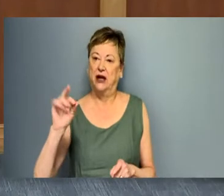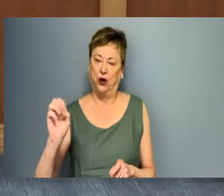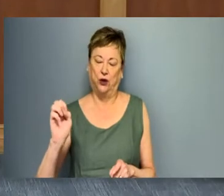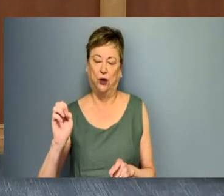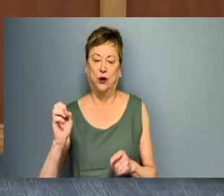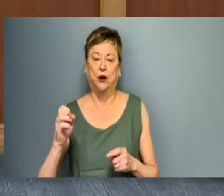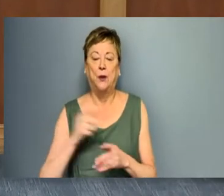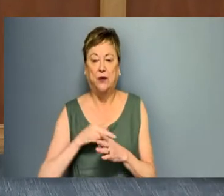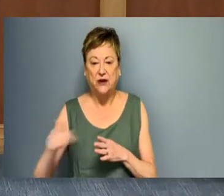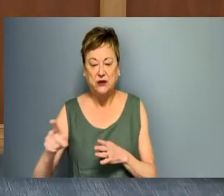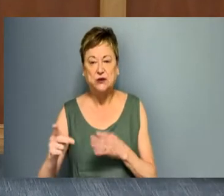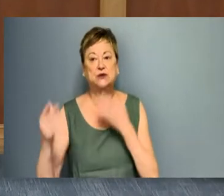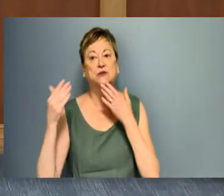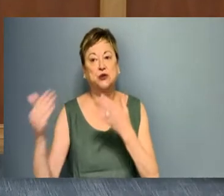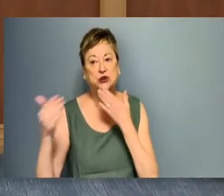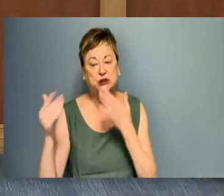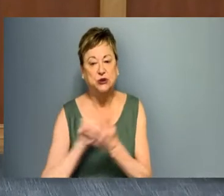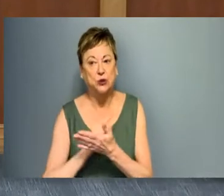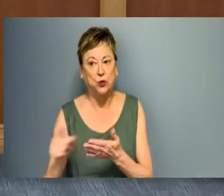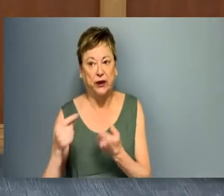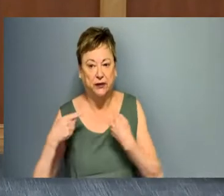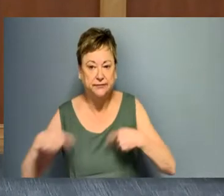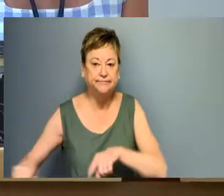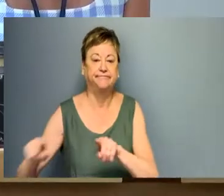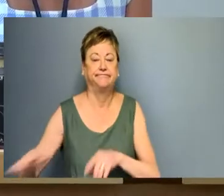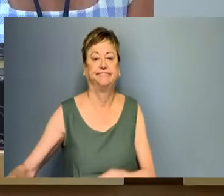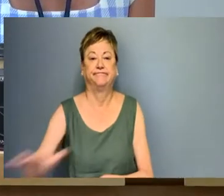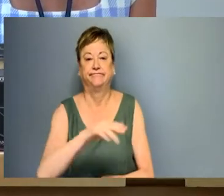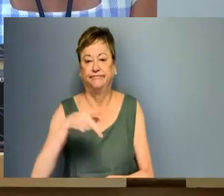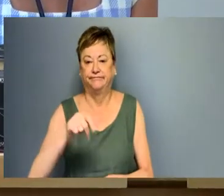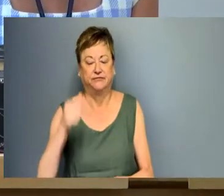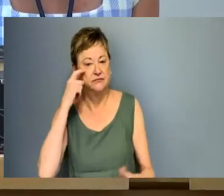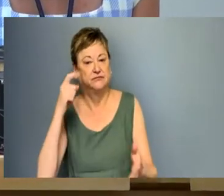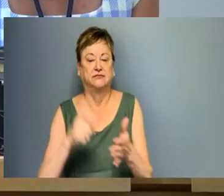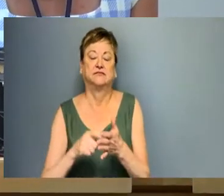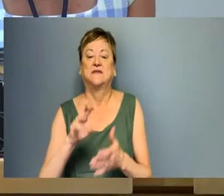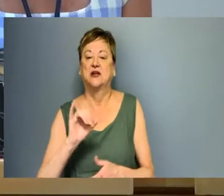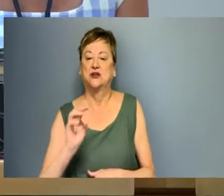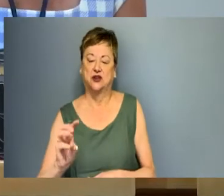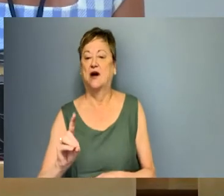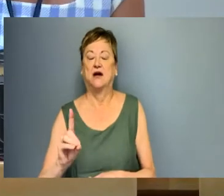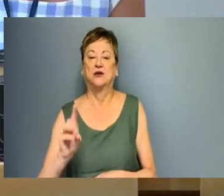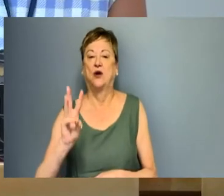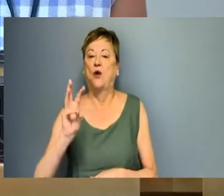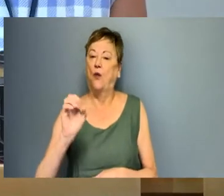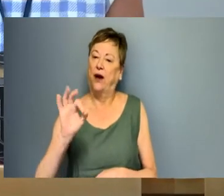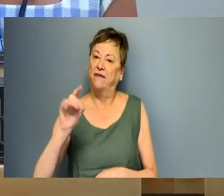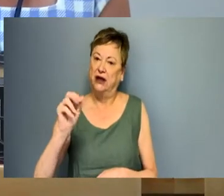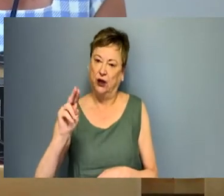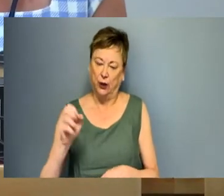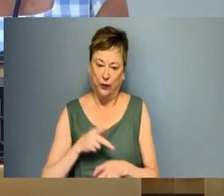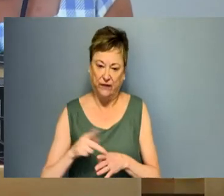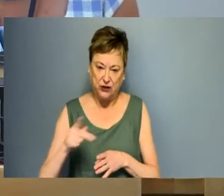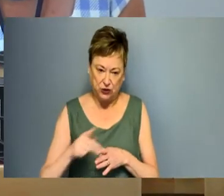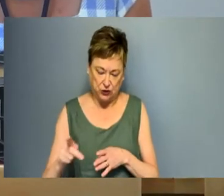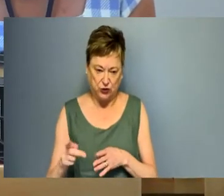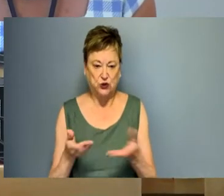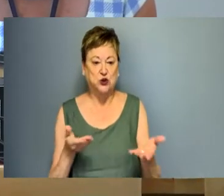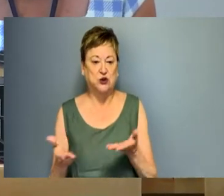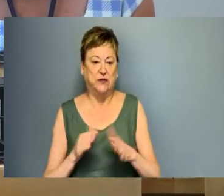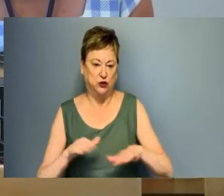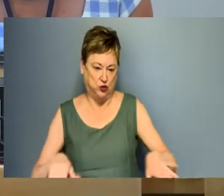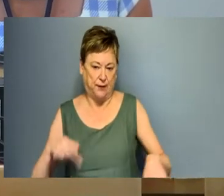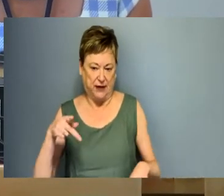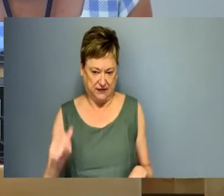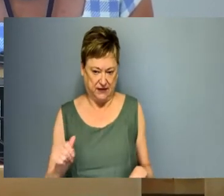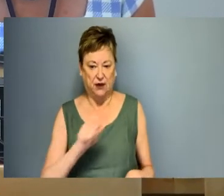Appreciation Week throughout the Commonwealth, in recognition of the efforts of child welfare professionals serving the children of Pennsylvania. And